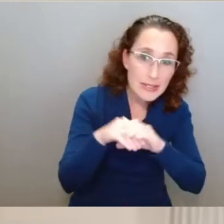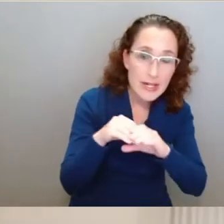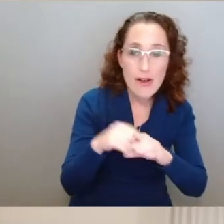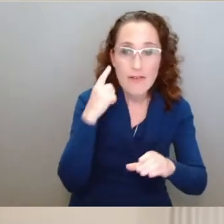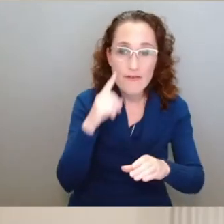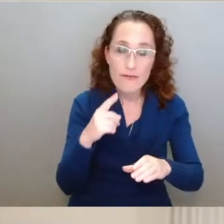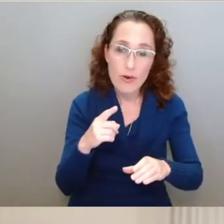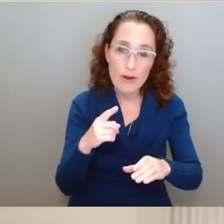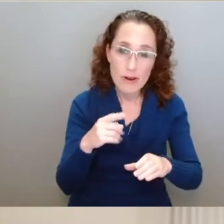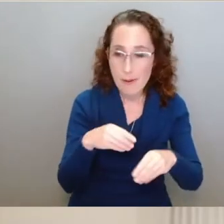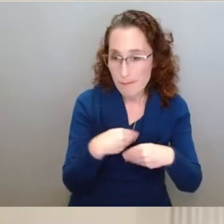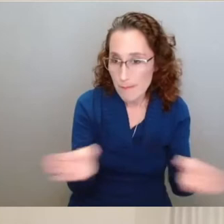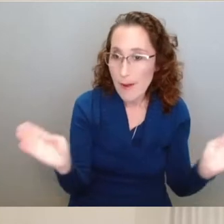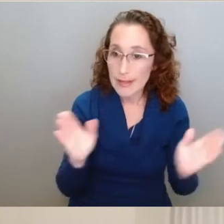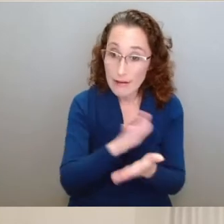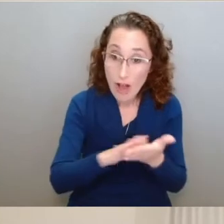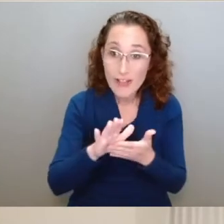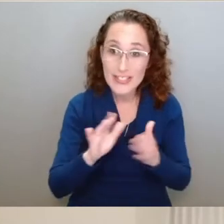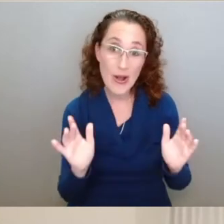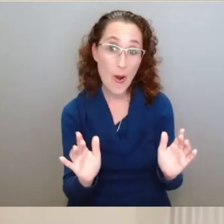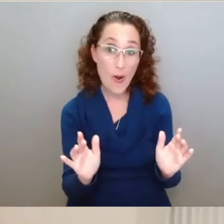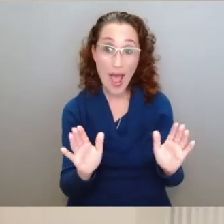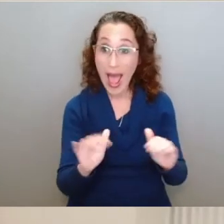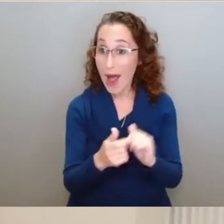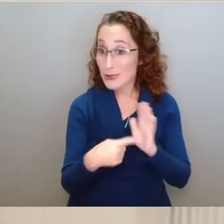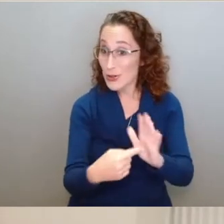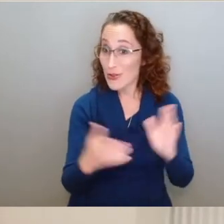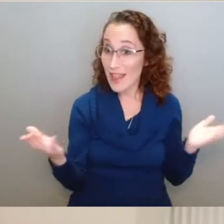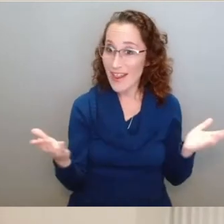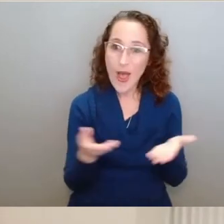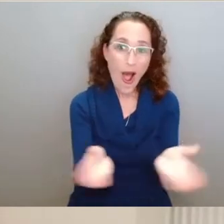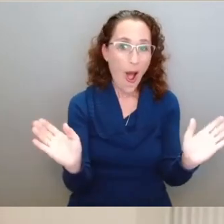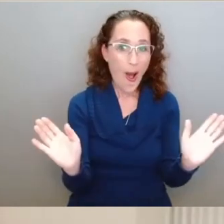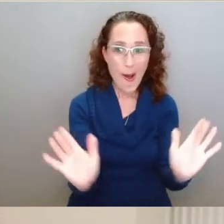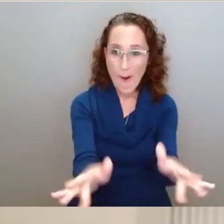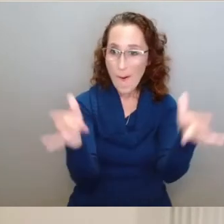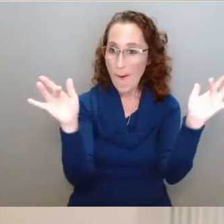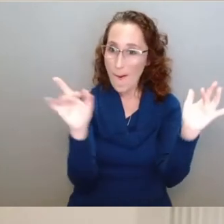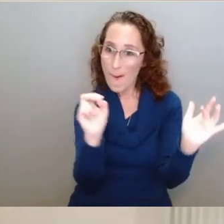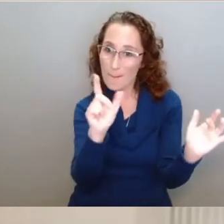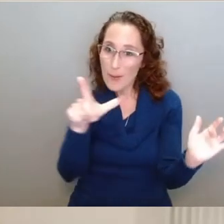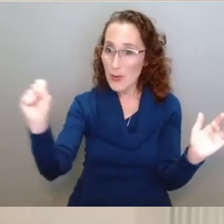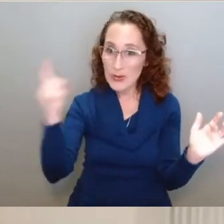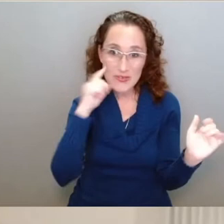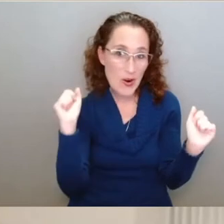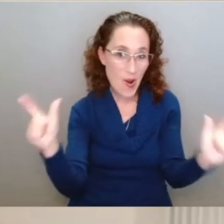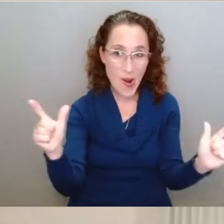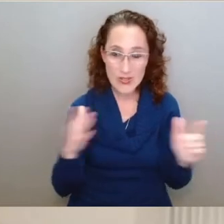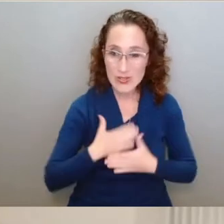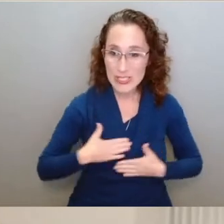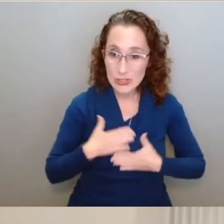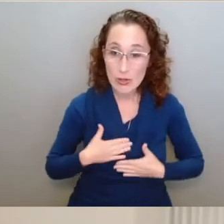was reflected in those glittering resort style pools. But all of those public goods